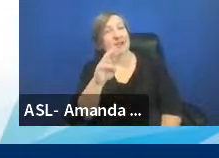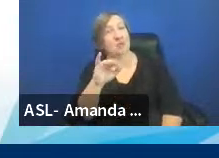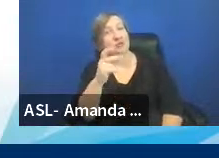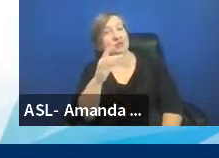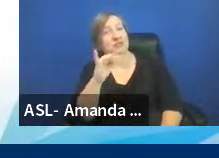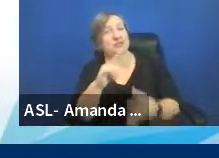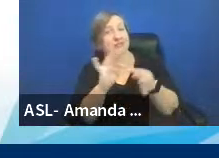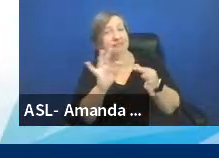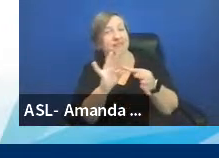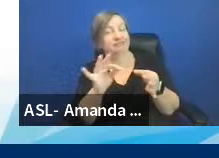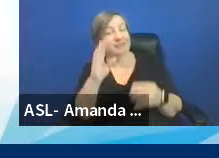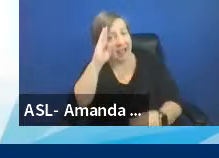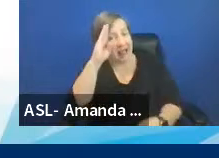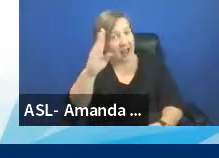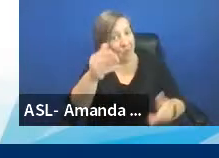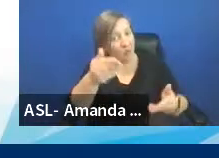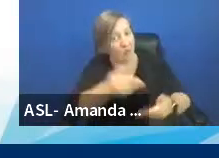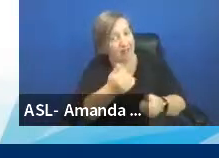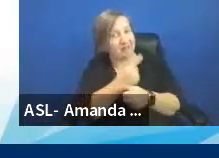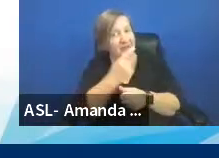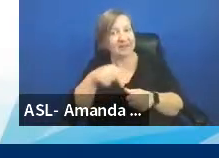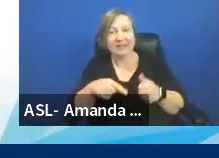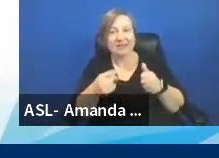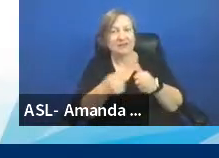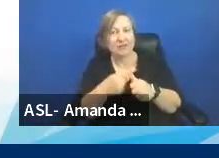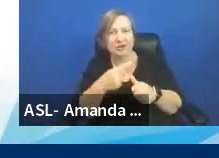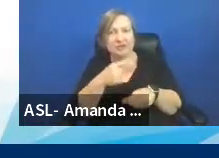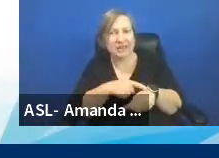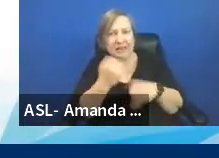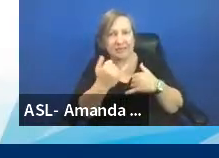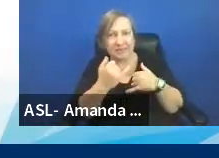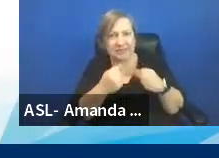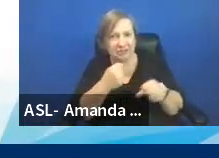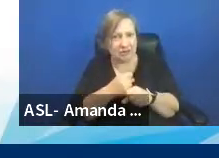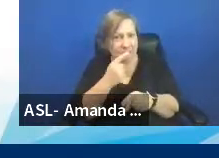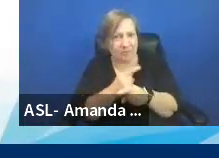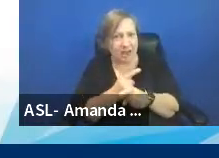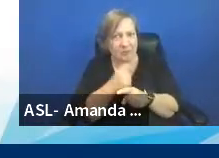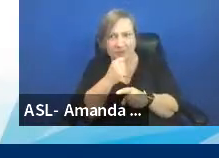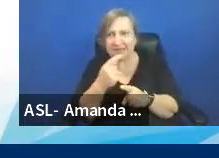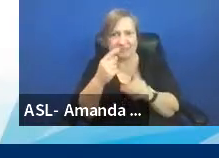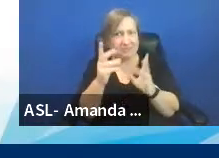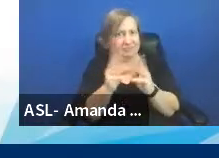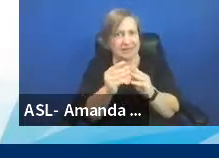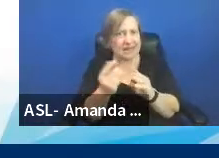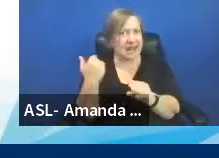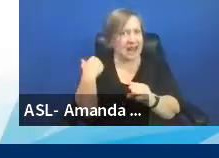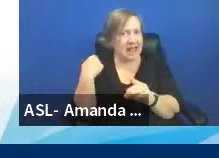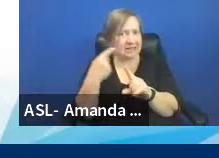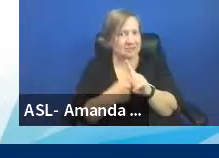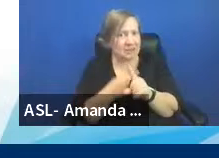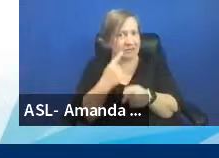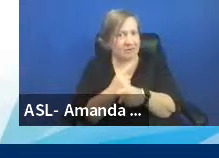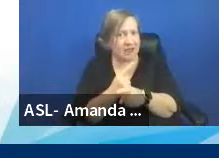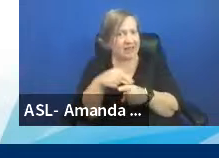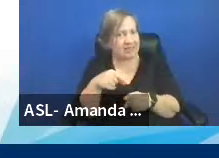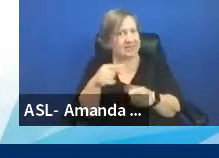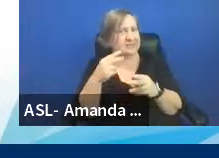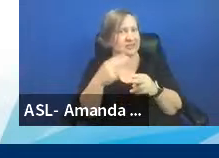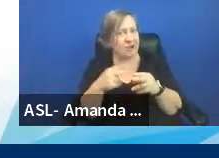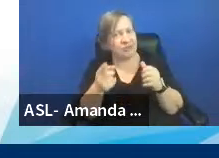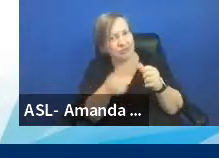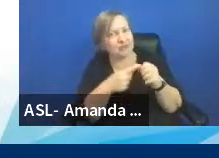to this. I believe this is our first meeting this year, isn't that correct? Because we didn't meet last month, did we? So would this be considered the first